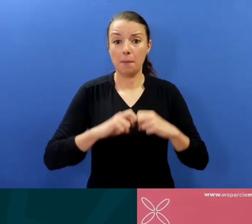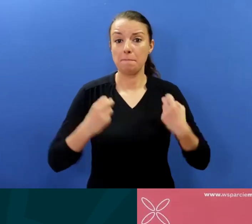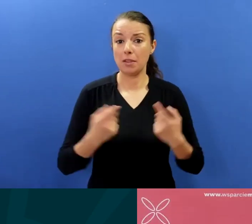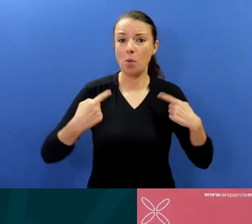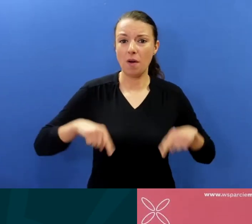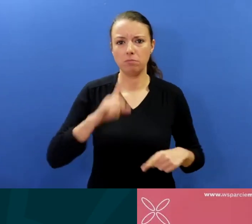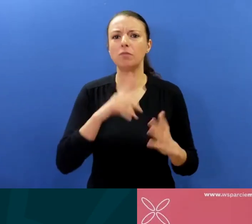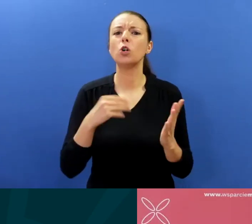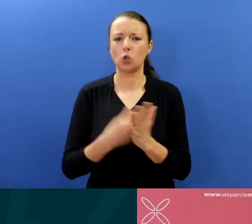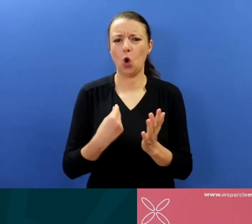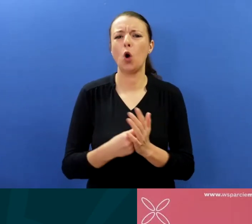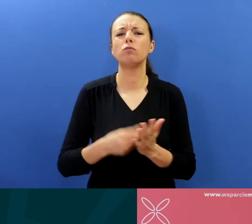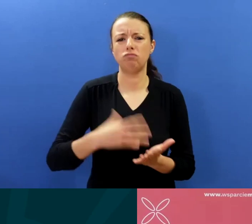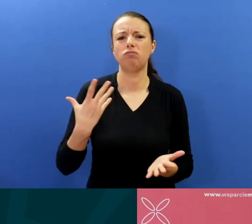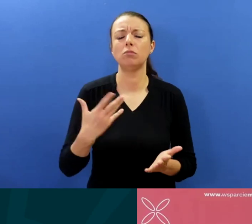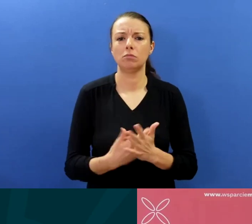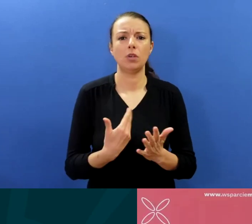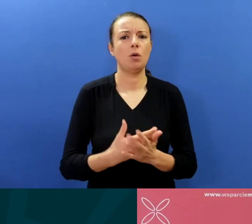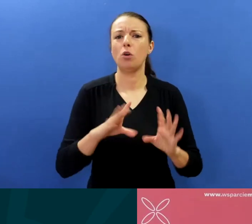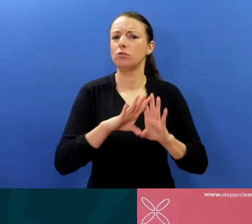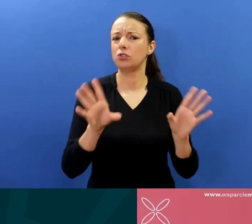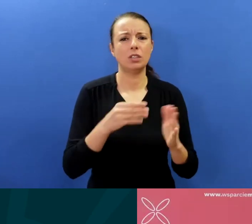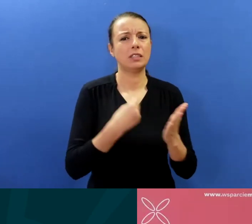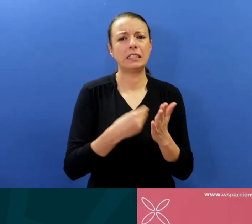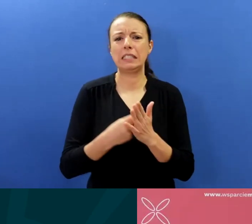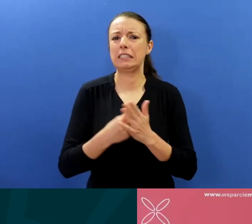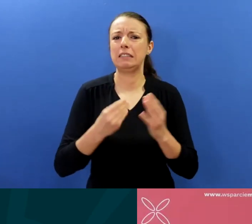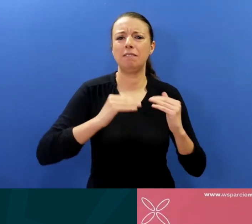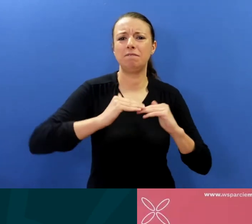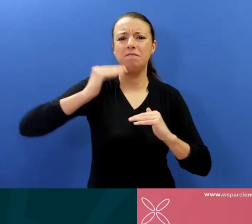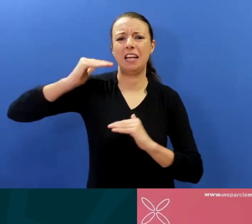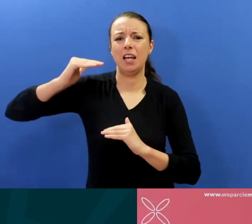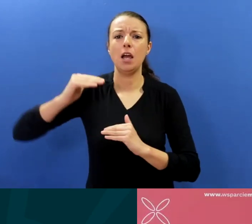are expensive. So in Poland, it'd be less. But